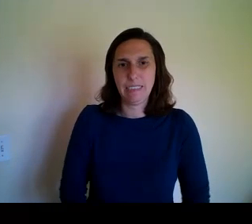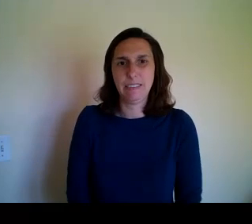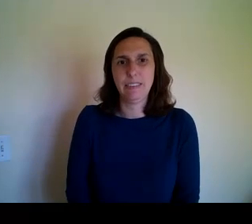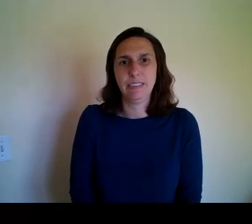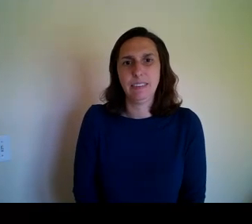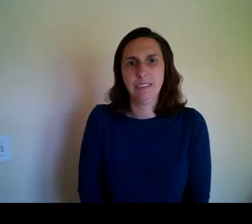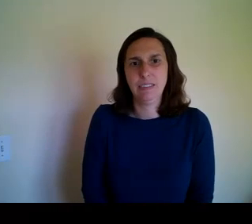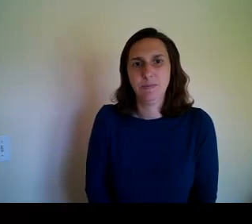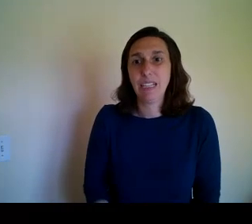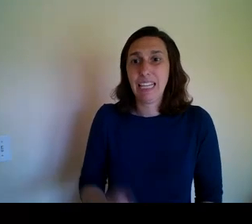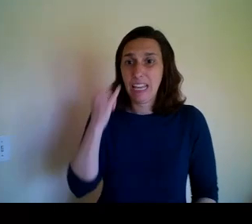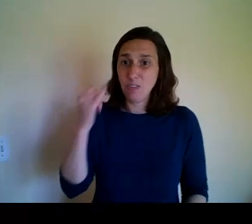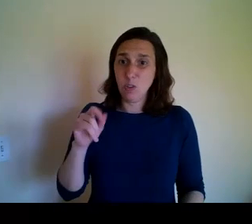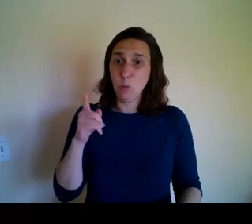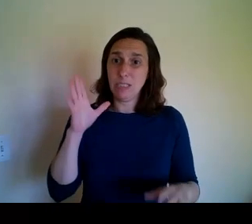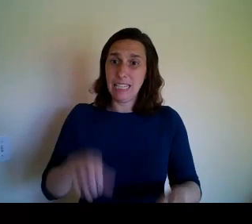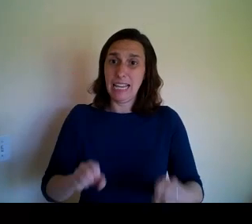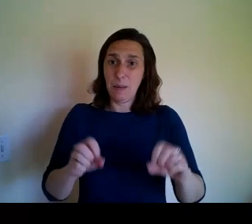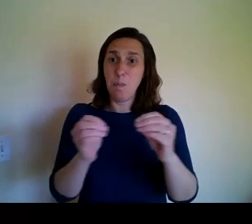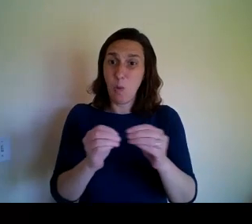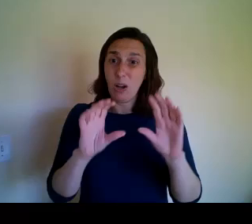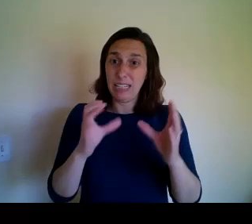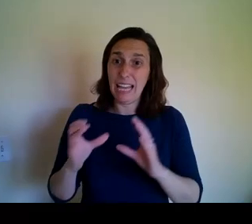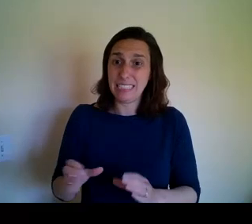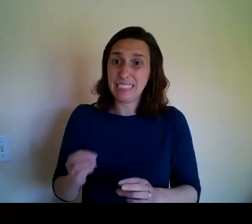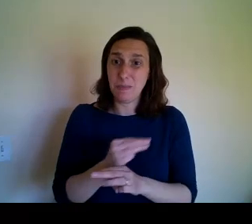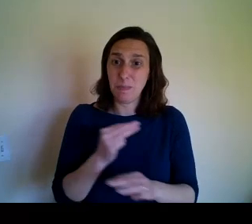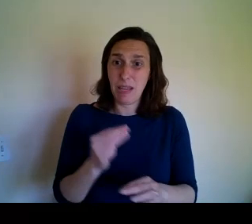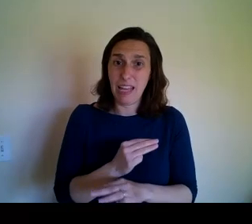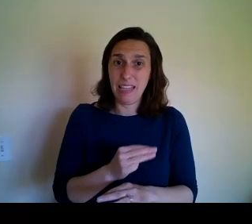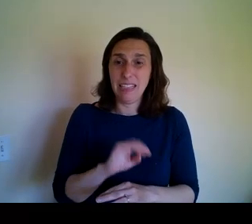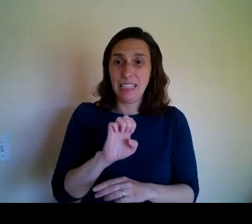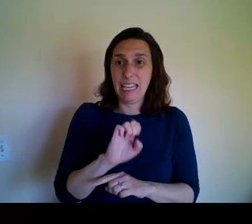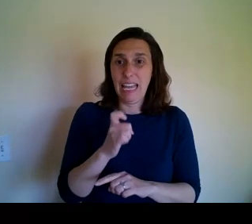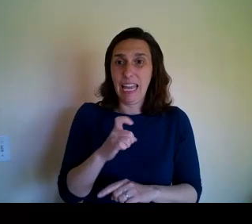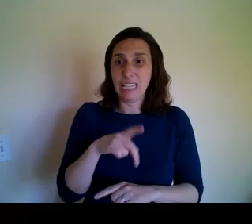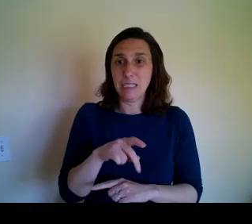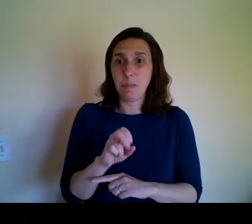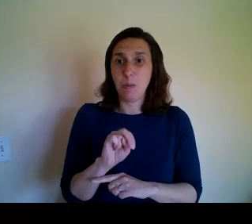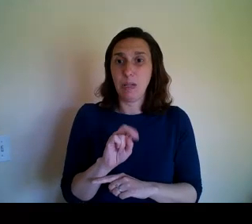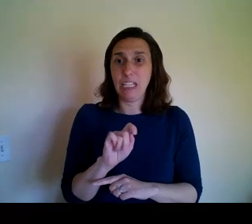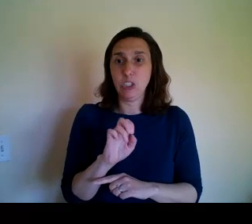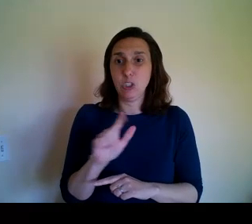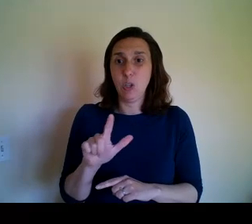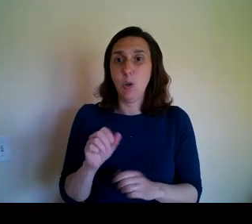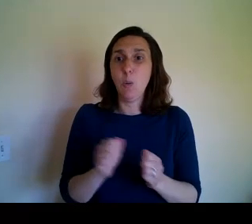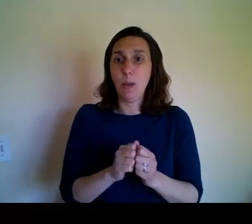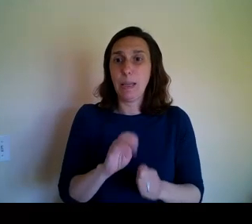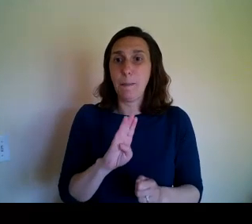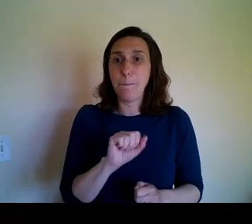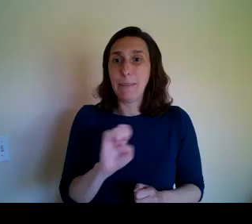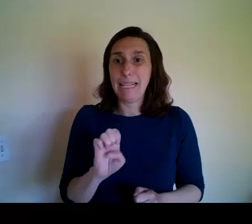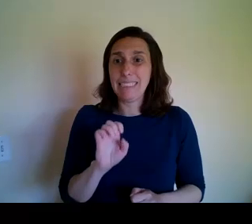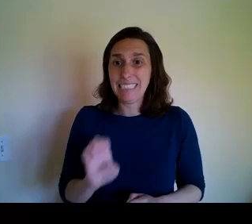themselves. If you're progressing further in mathematics, the exponential and the natural exponential with base e is probably one of the most